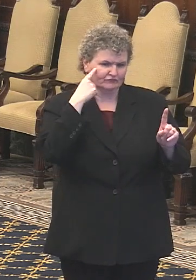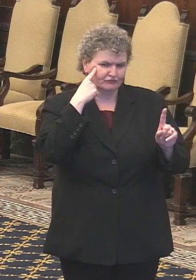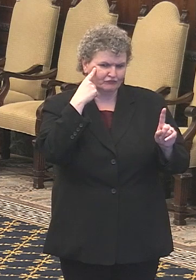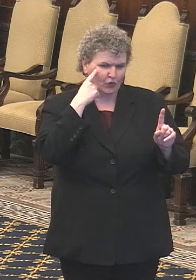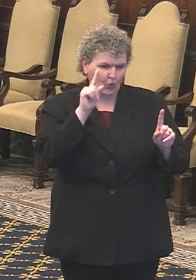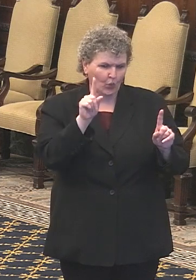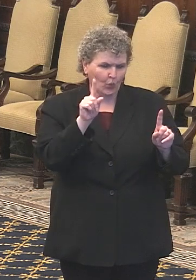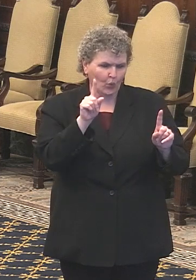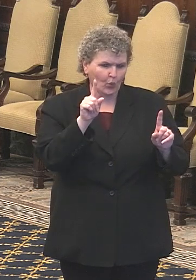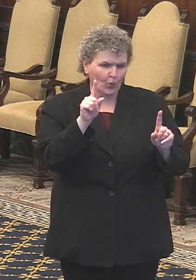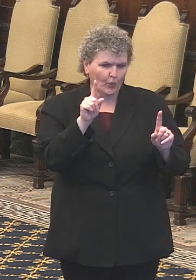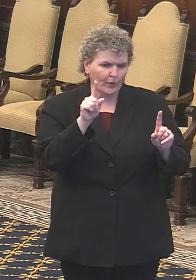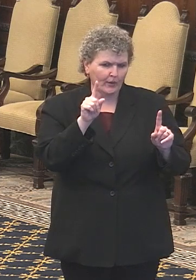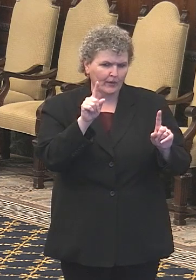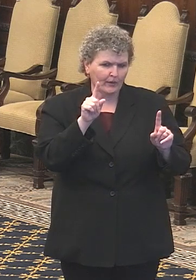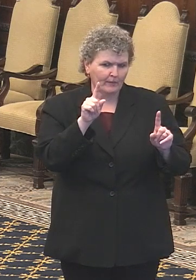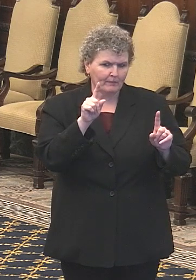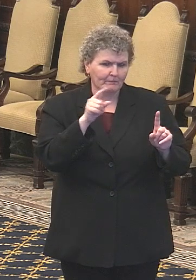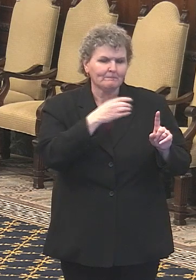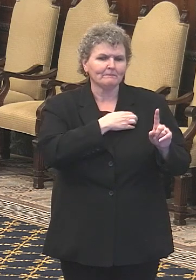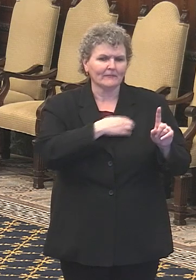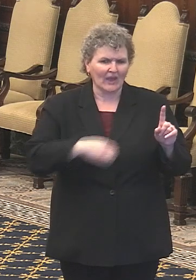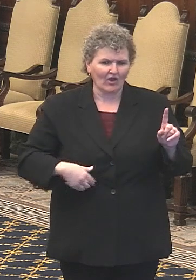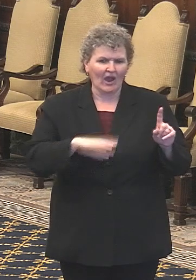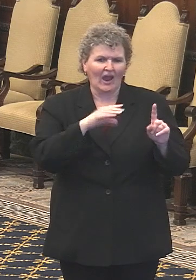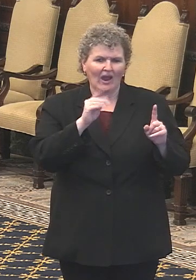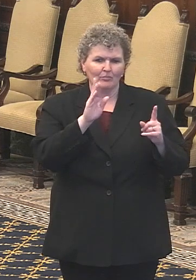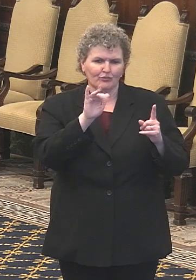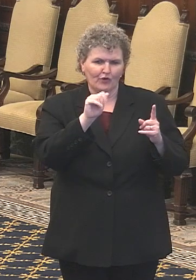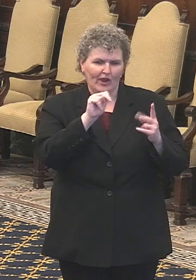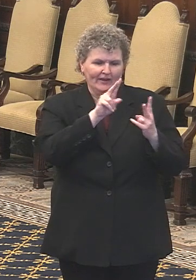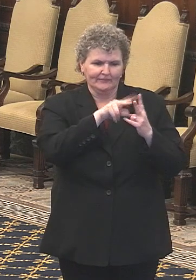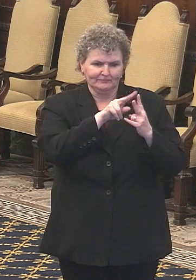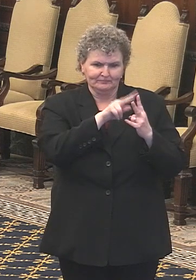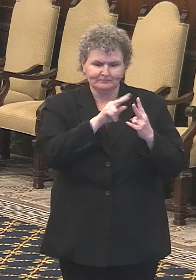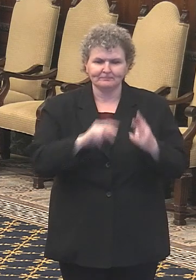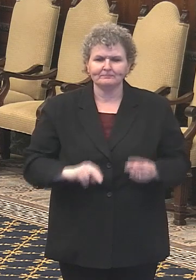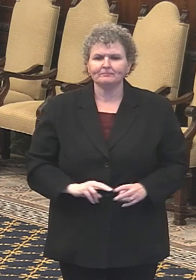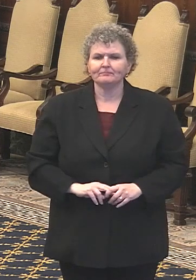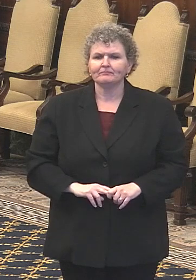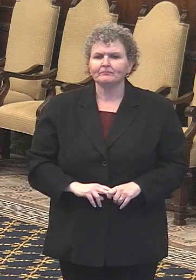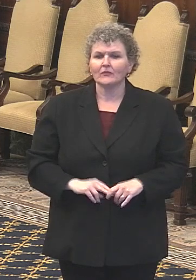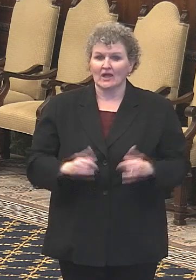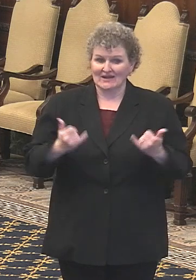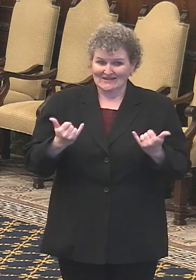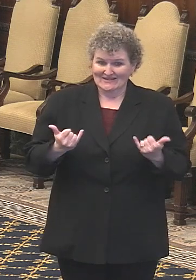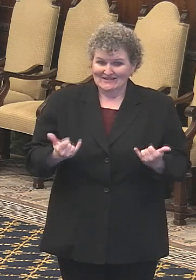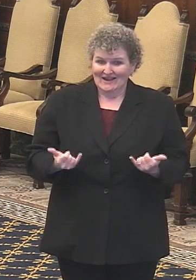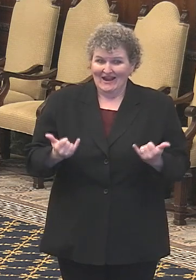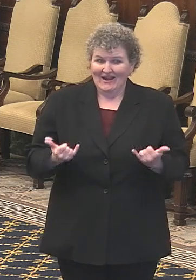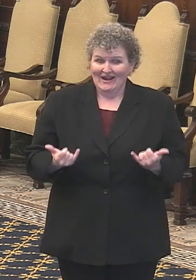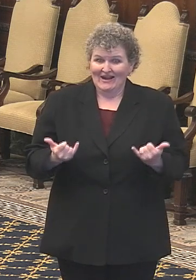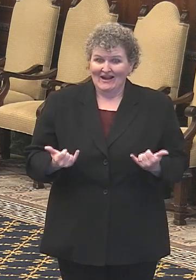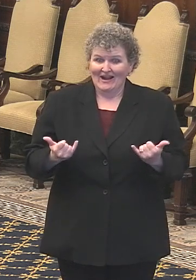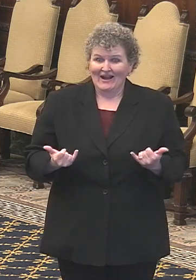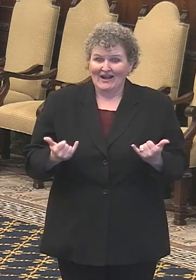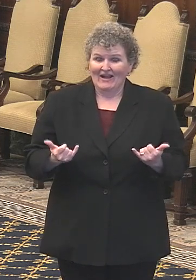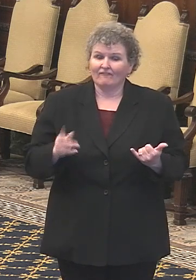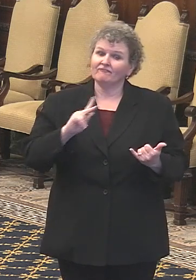and for Bryant. What would you categorize at this point the grade for